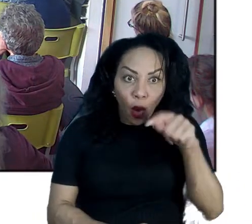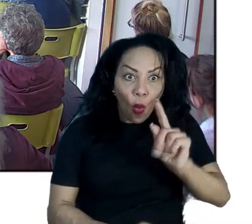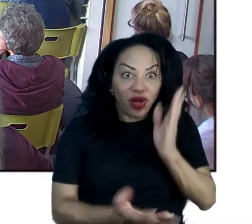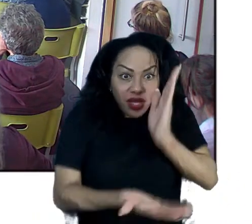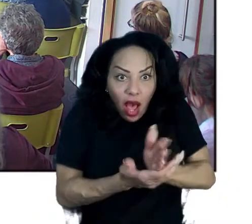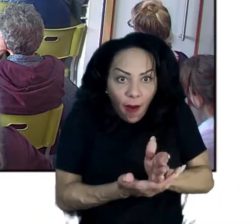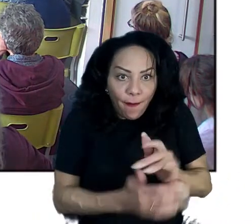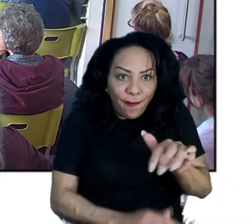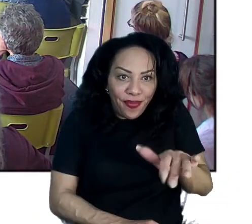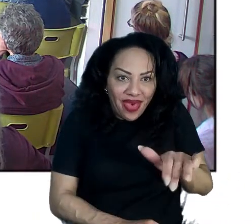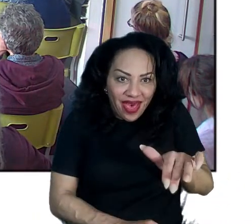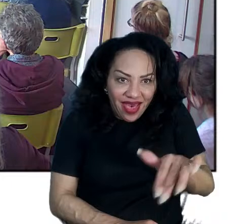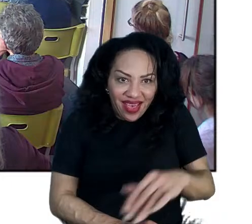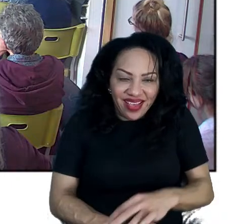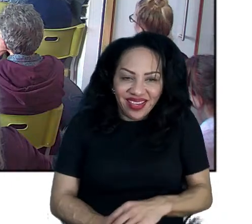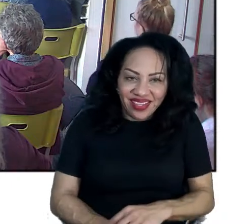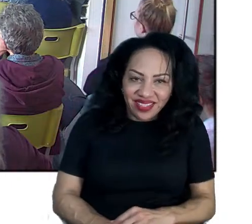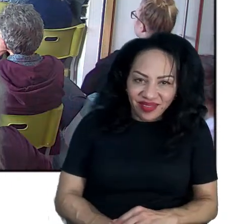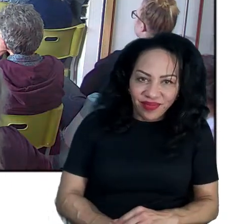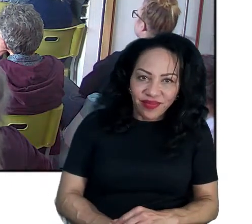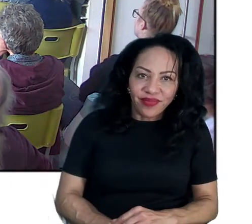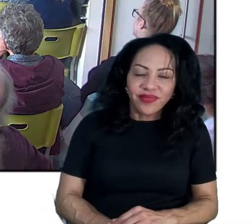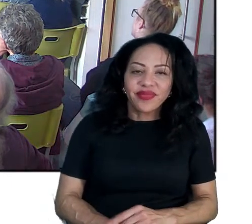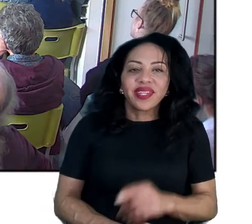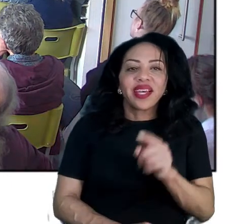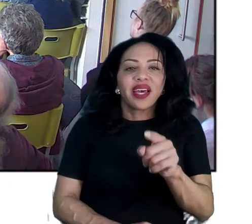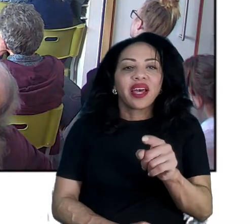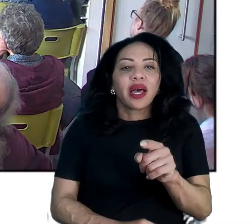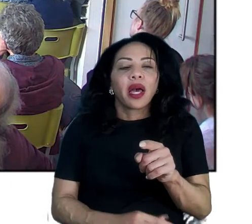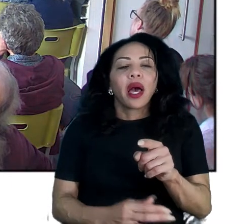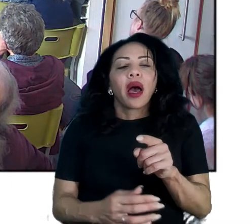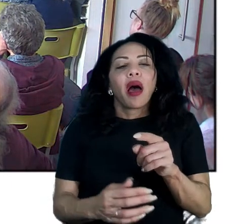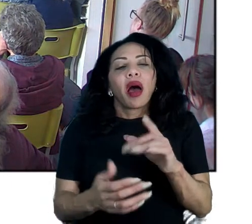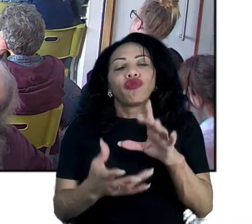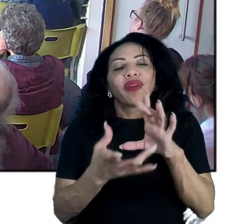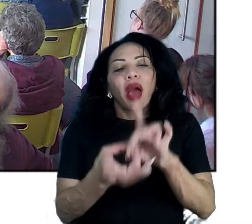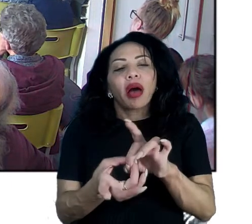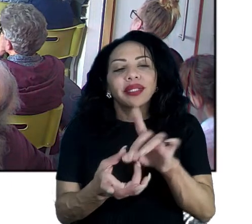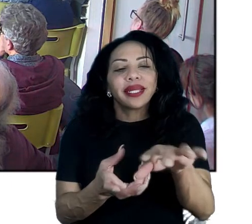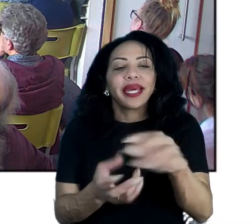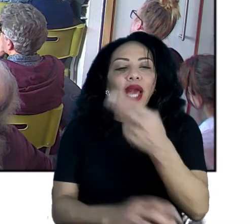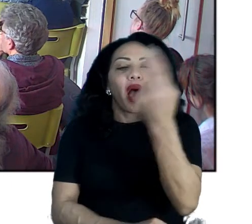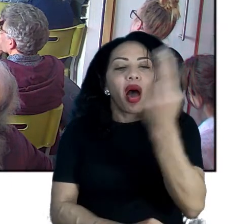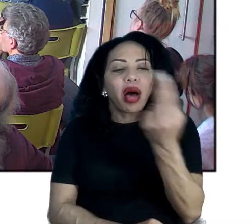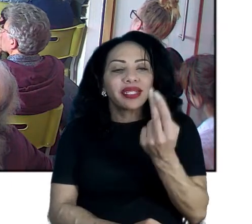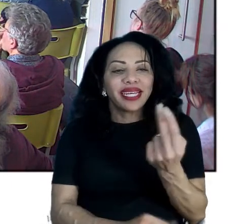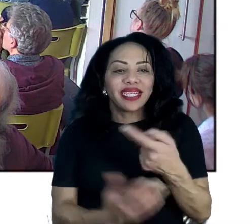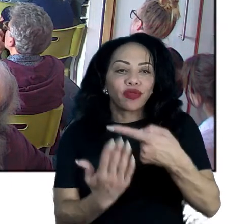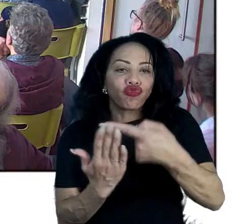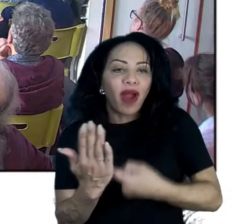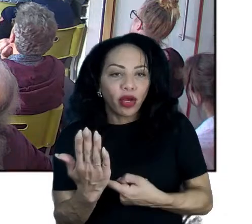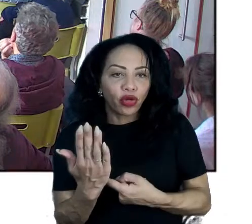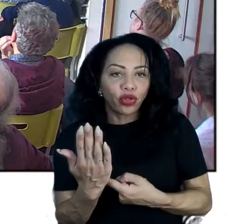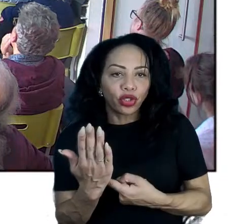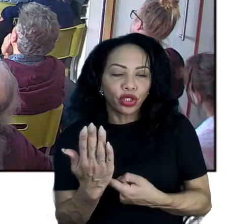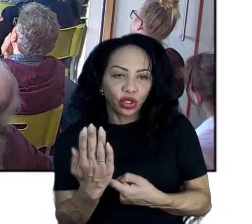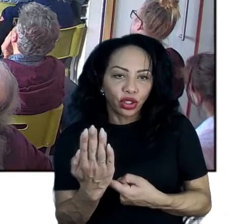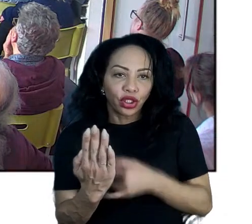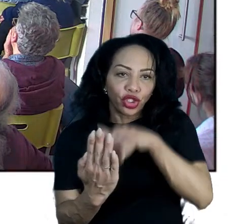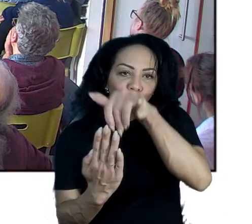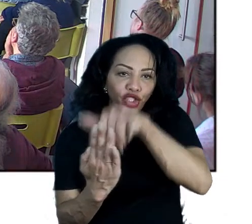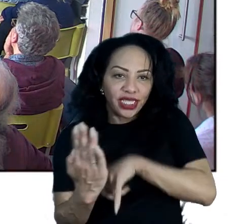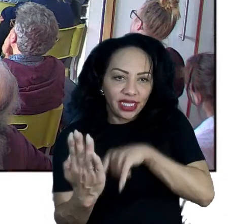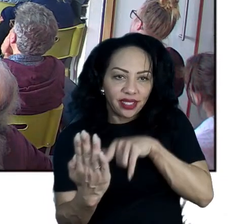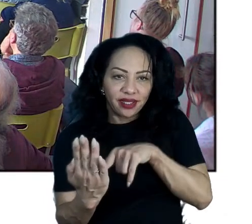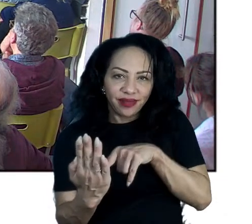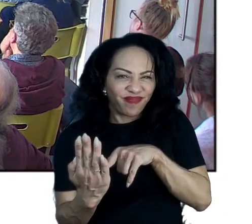there's with the artist's workshop record sheets, I showed one of them. You couldn't see it in detail on